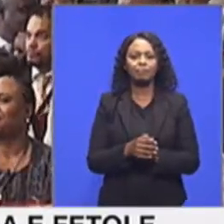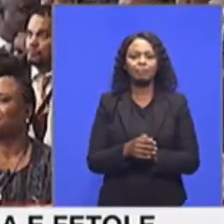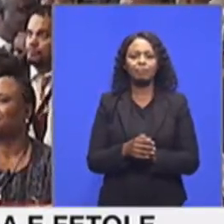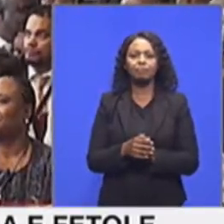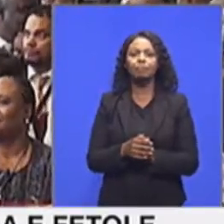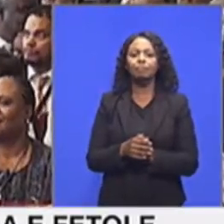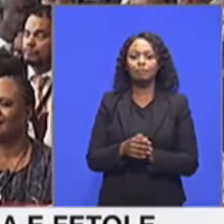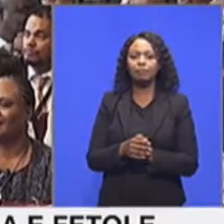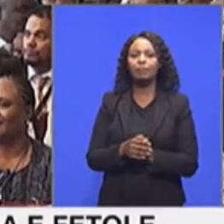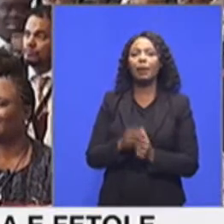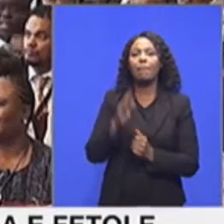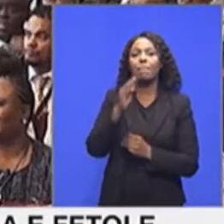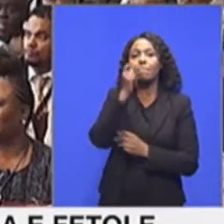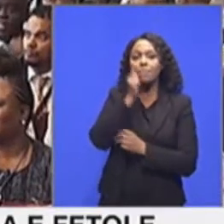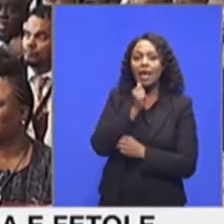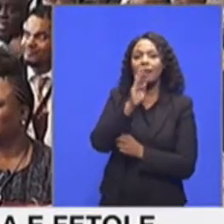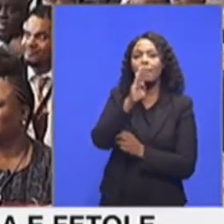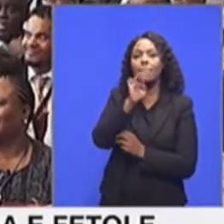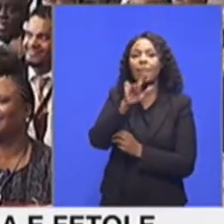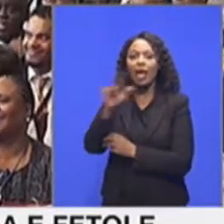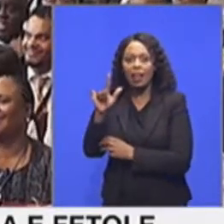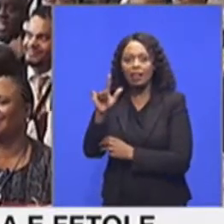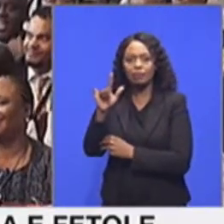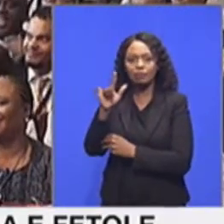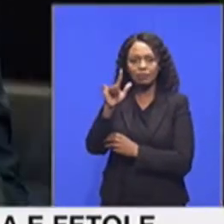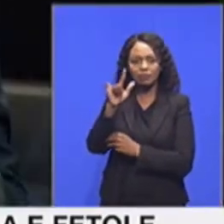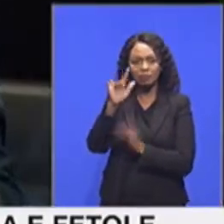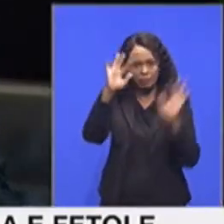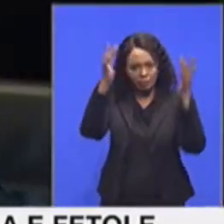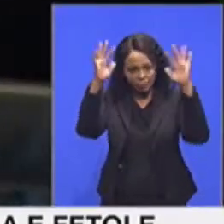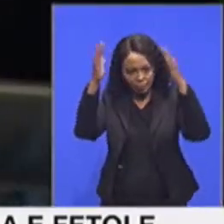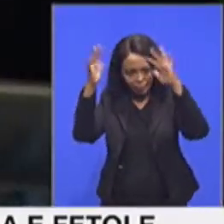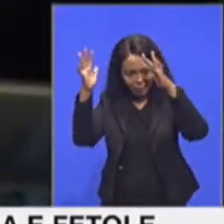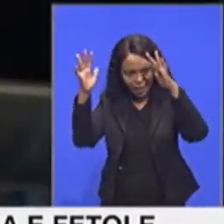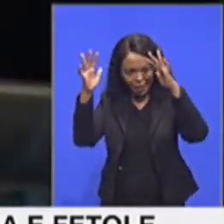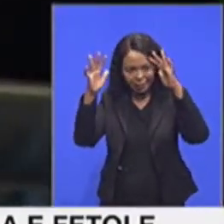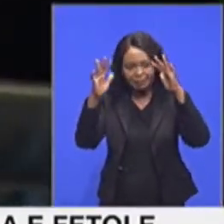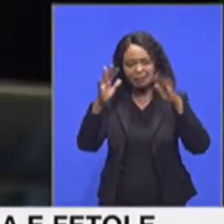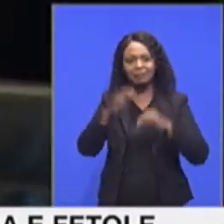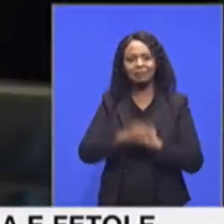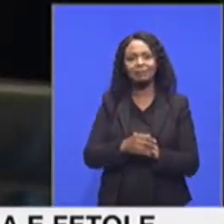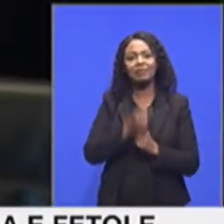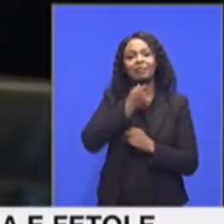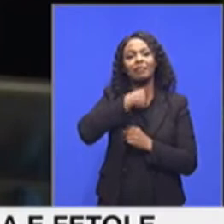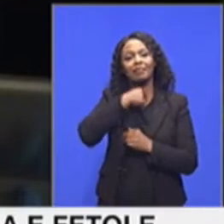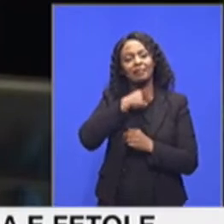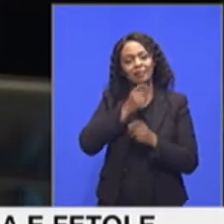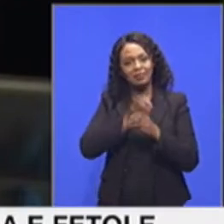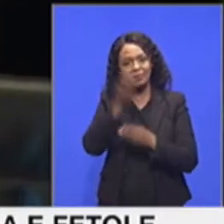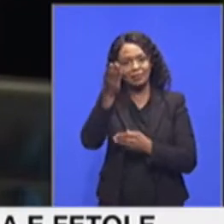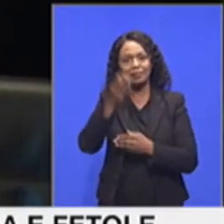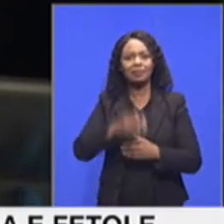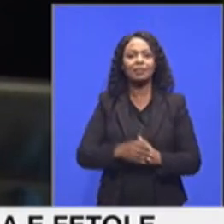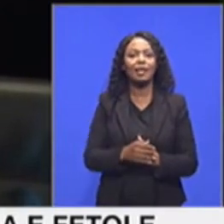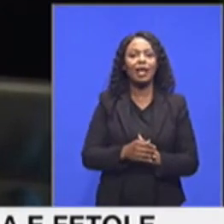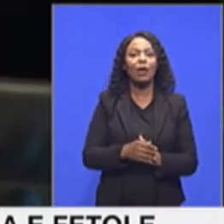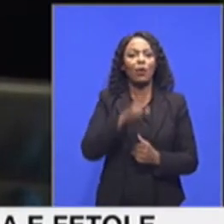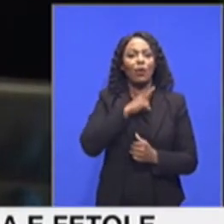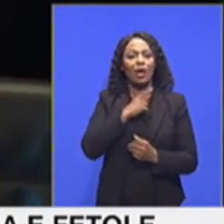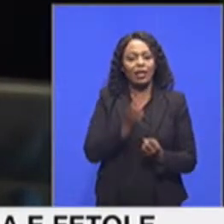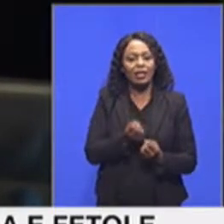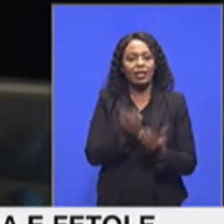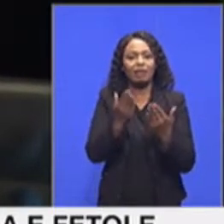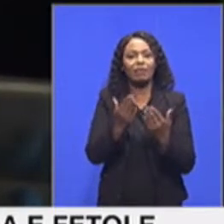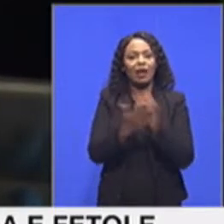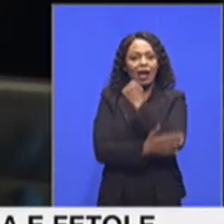Mr. Bell, we say a bells to you, and thousands of public servants who work behind the scenes to keep our country